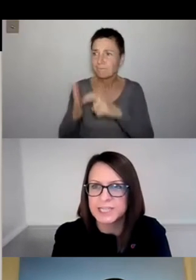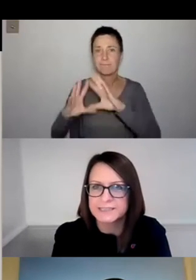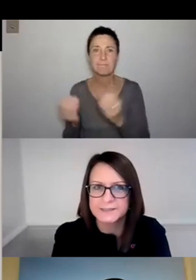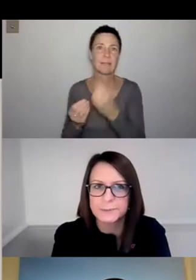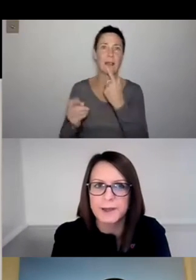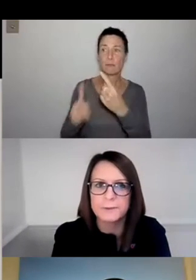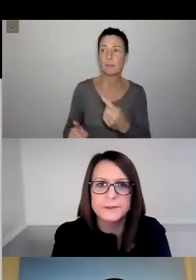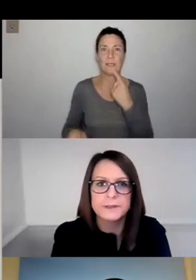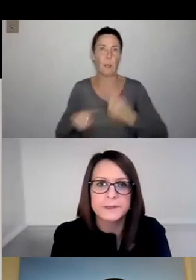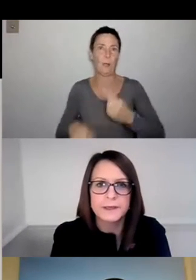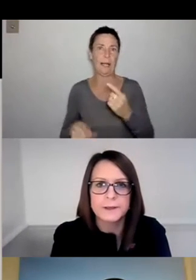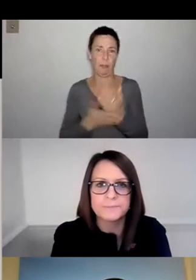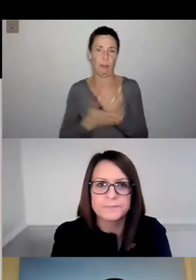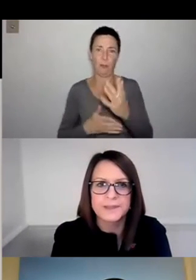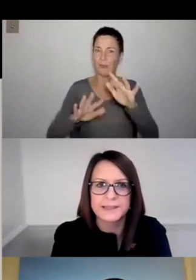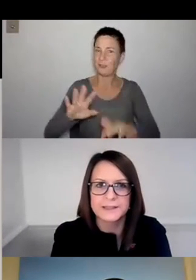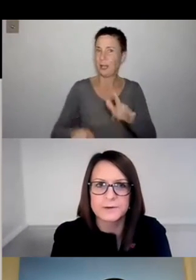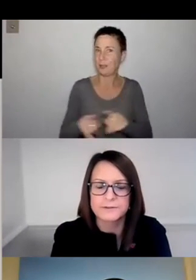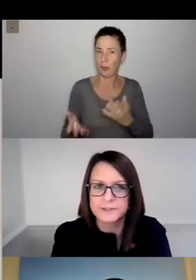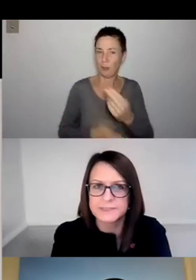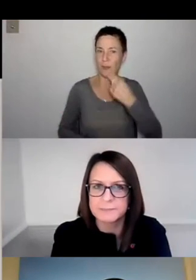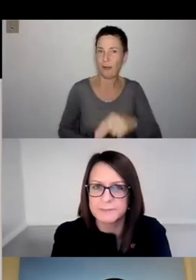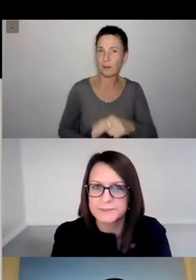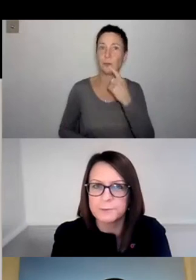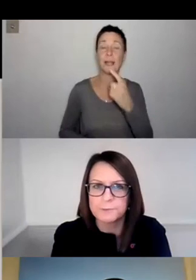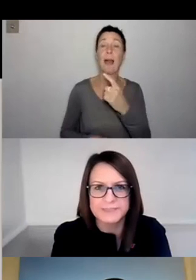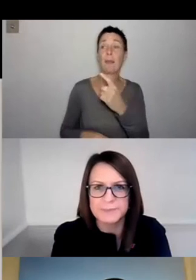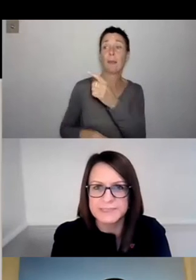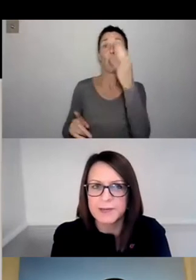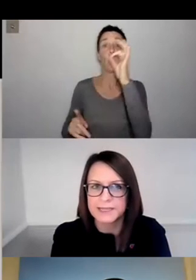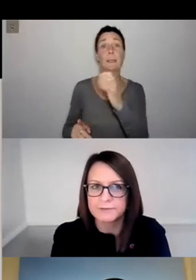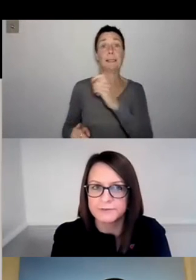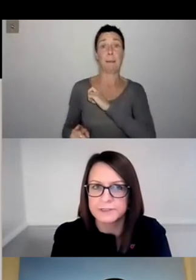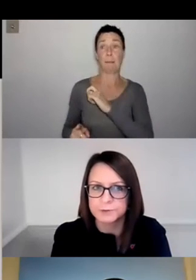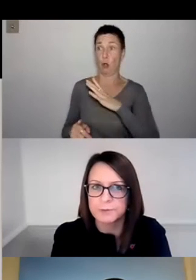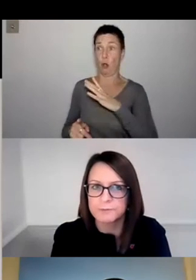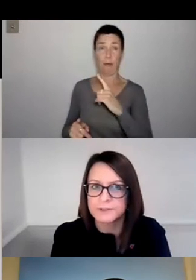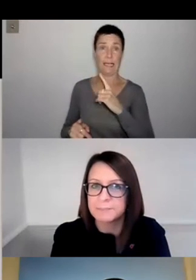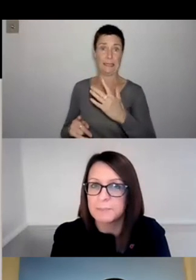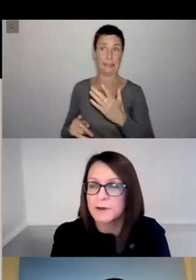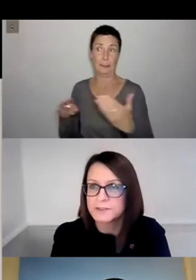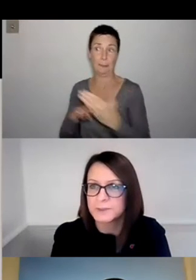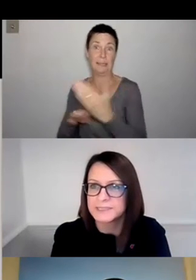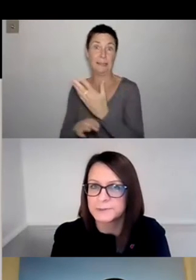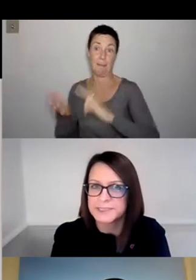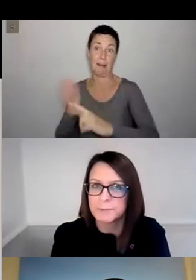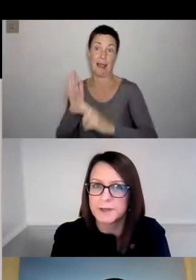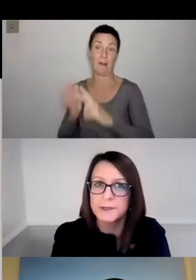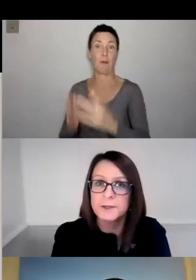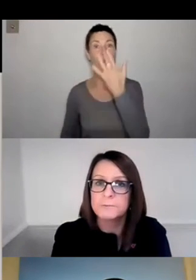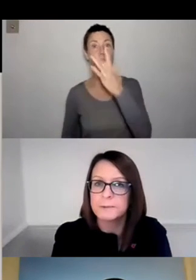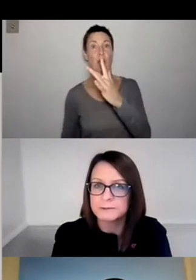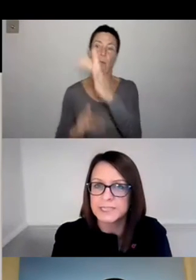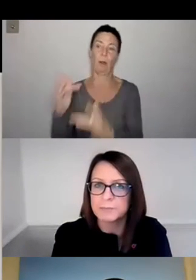on the chat as well. And the conference committee members are already busy planning for the virtual conference in March